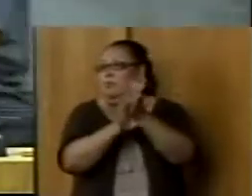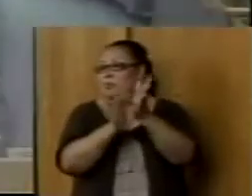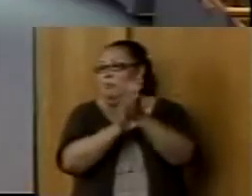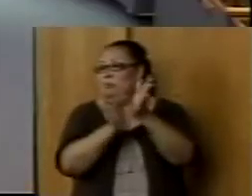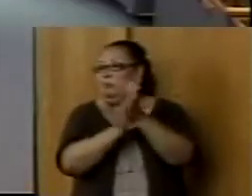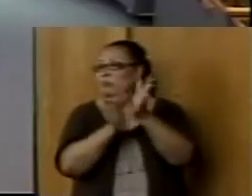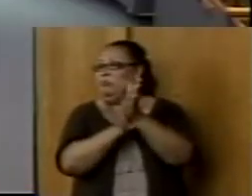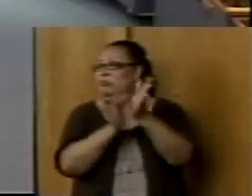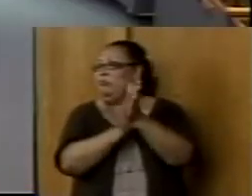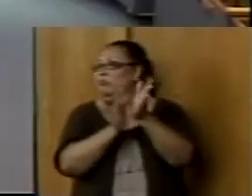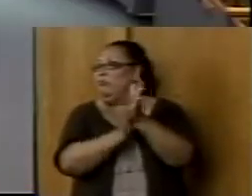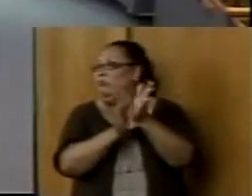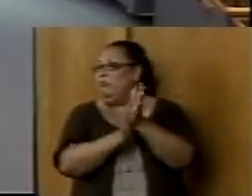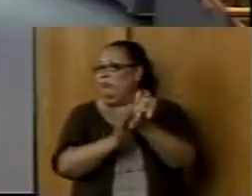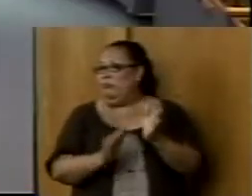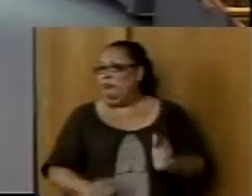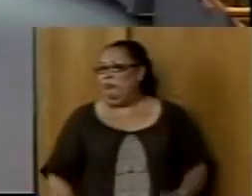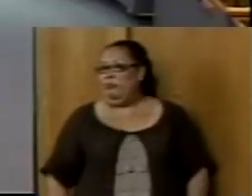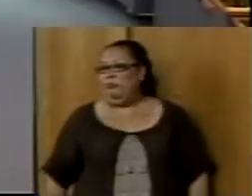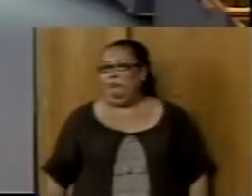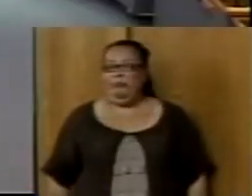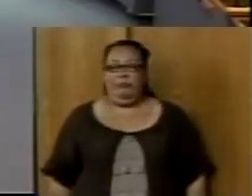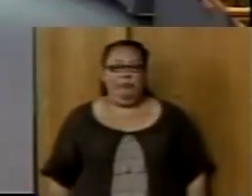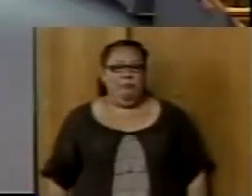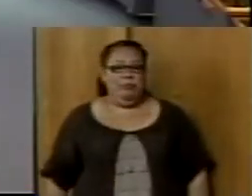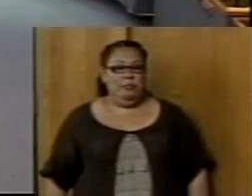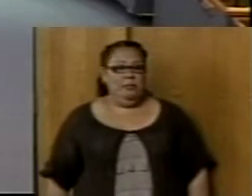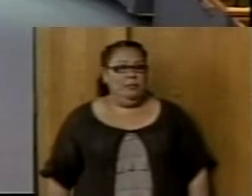If you will step up here.